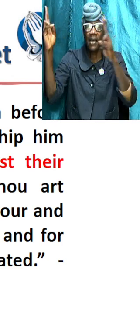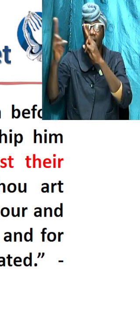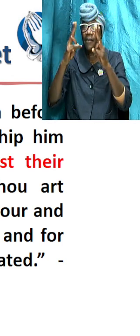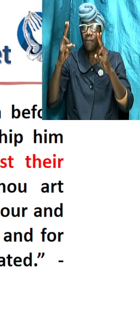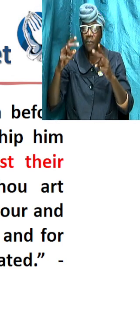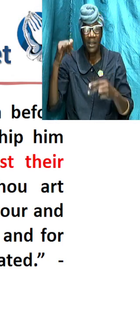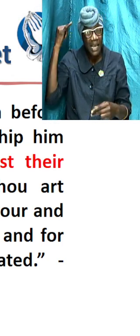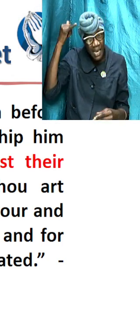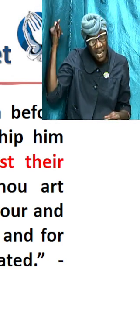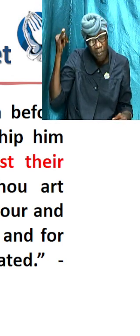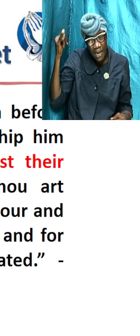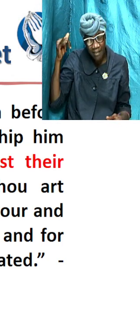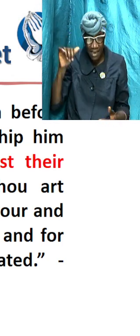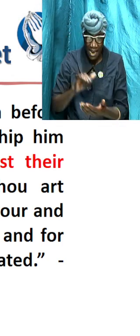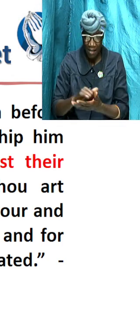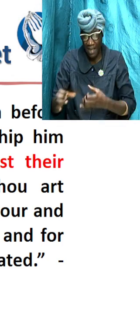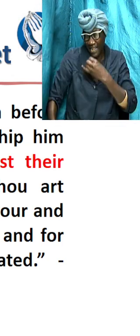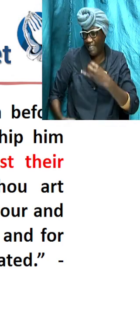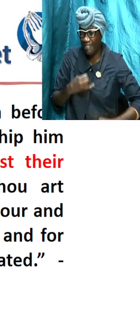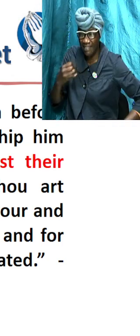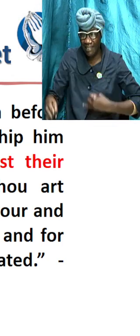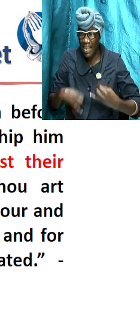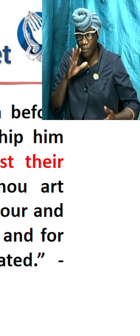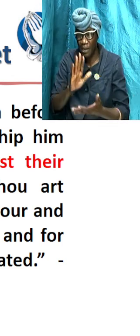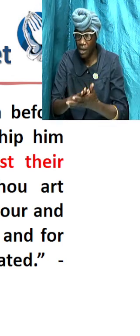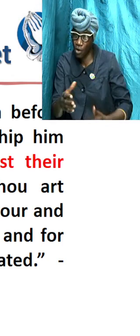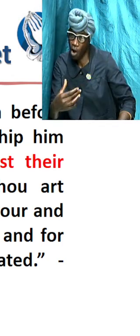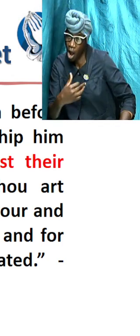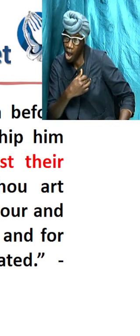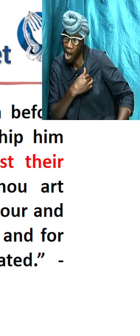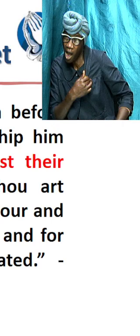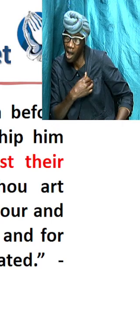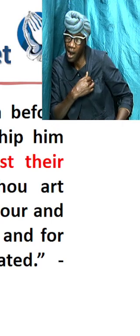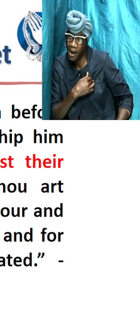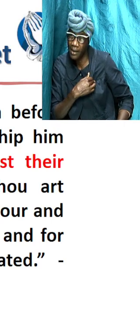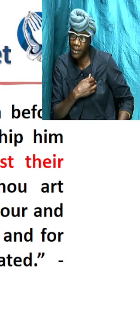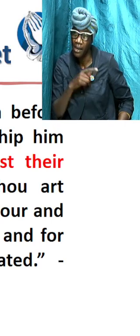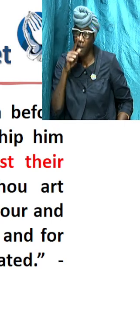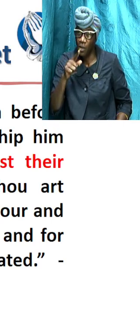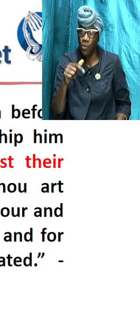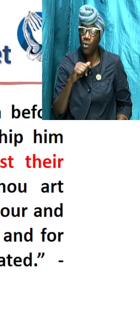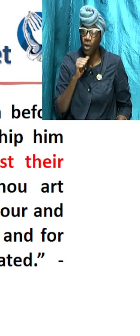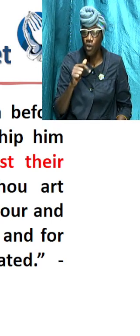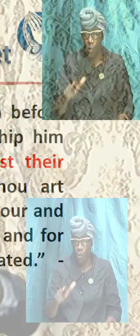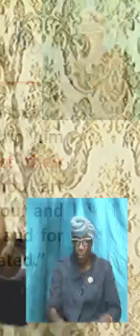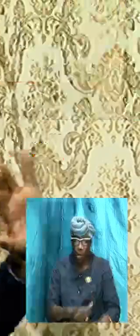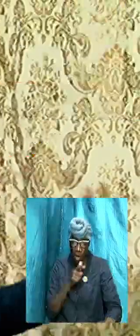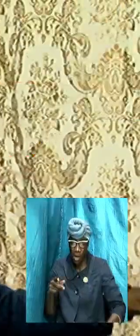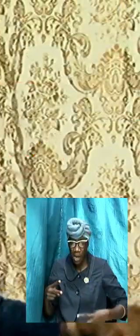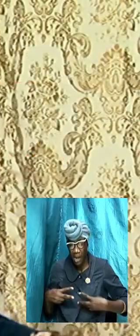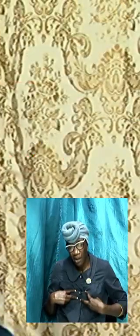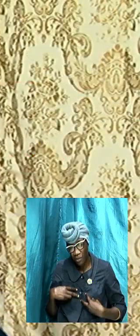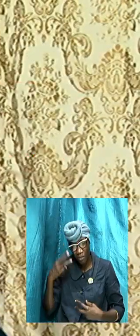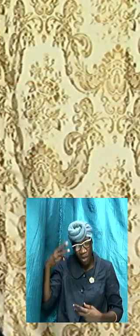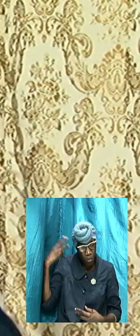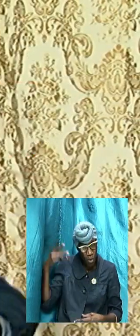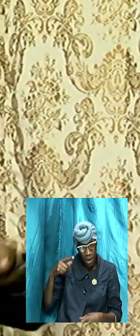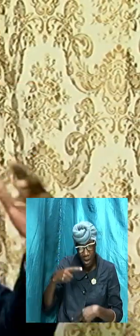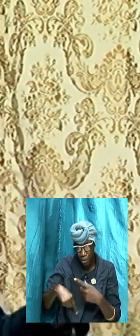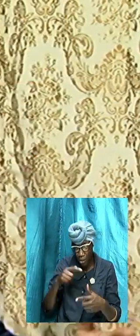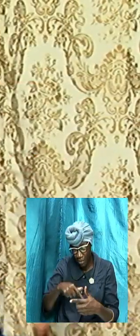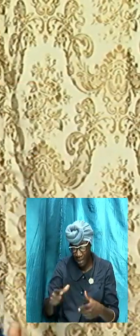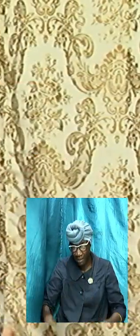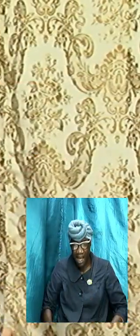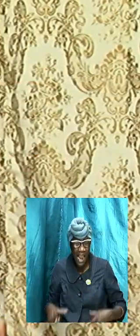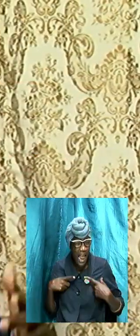Can you imagine that excitement in your heart? We have overcome. Amen. We are no longer having to be worried about this life. When we